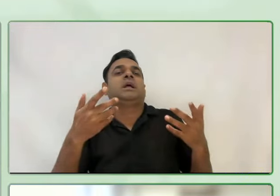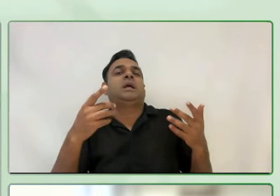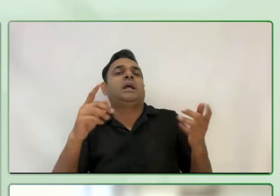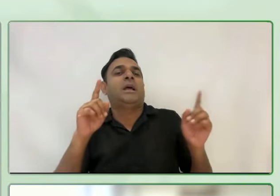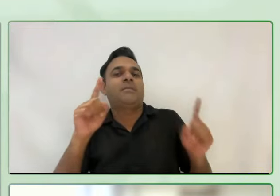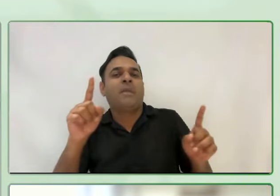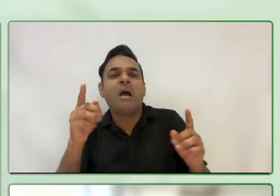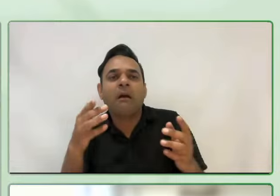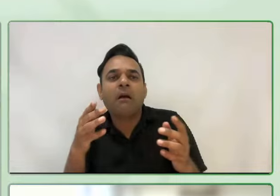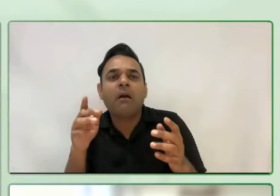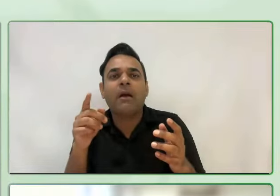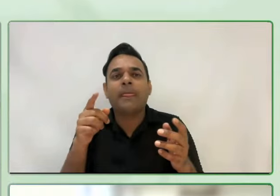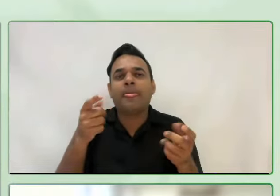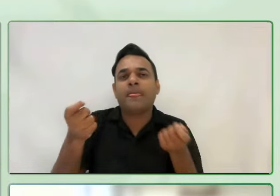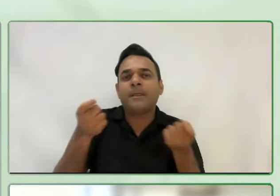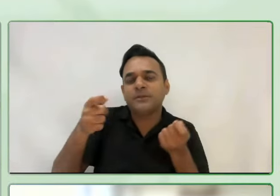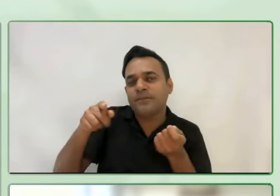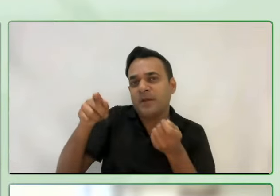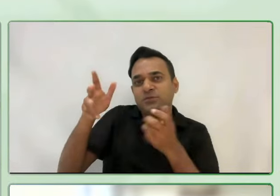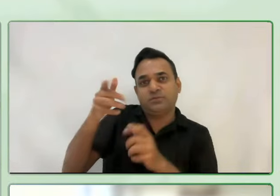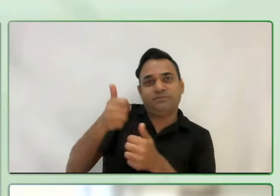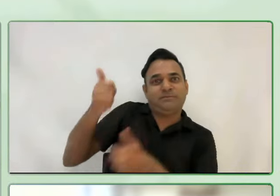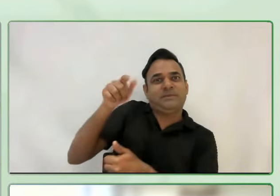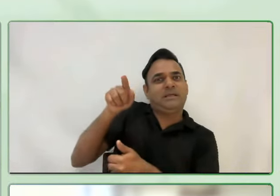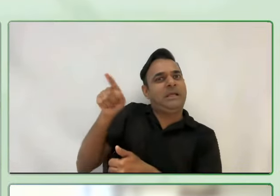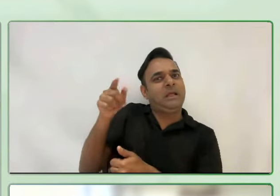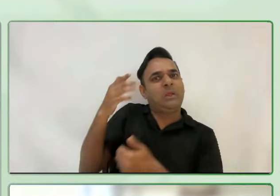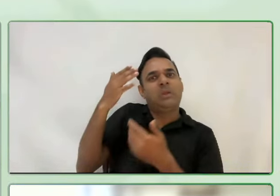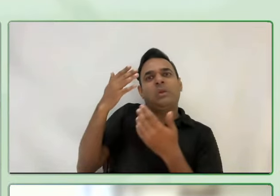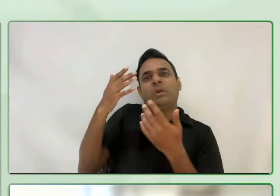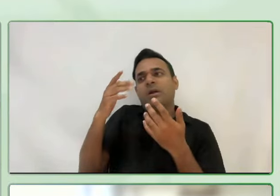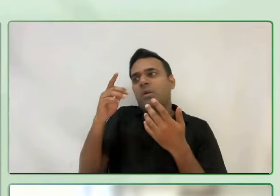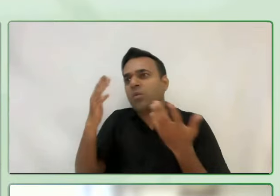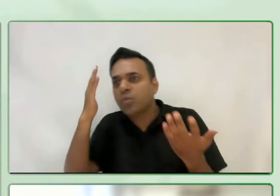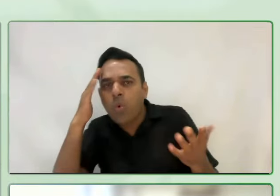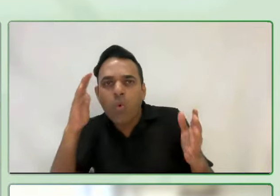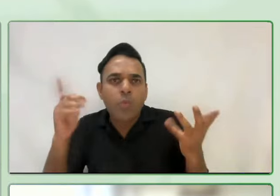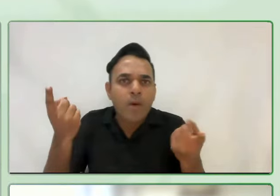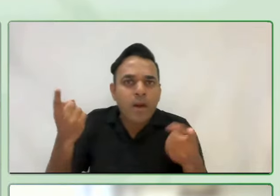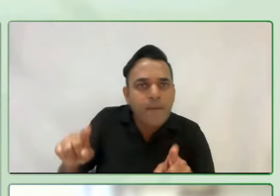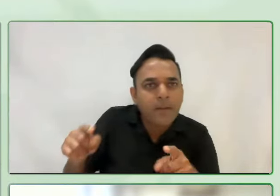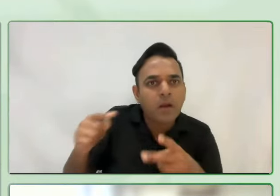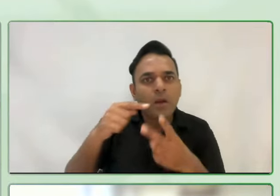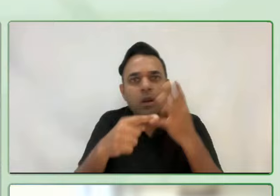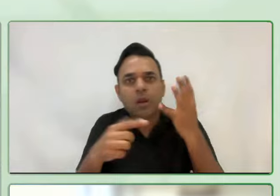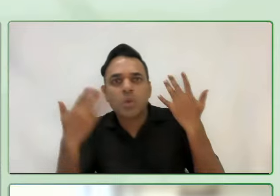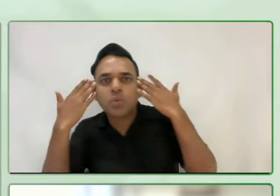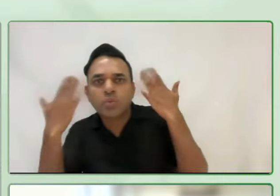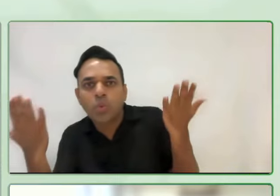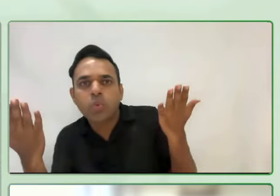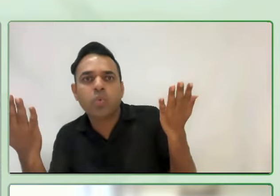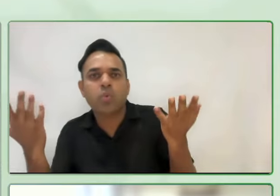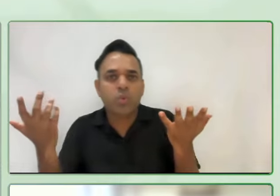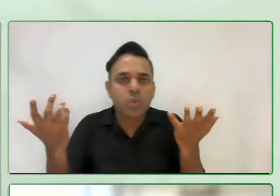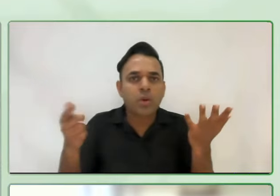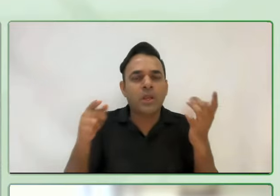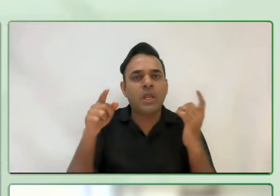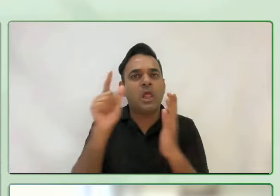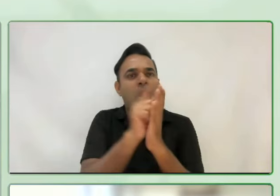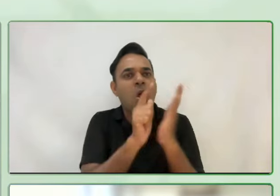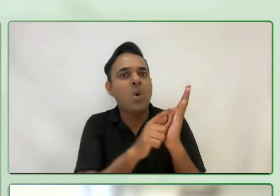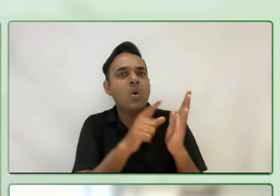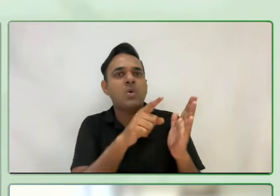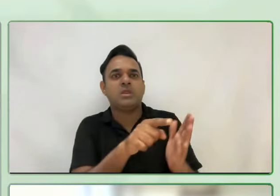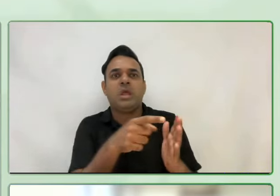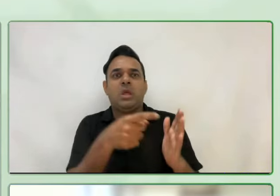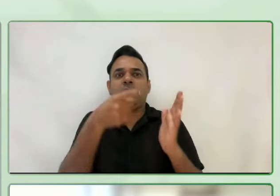more on managing the dysfunction than just saying, okay, we need a managed response. And the reason we don't have